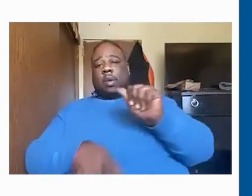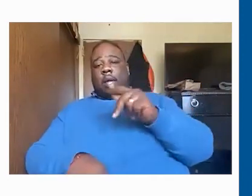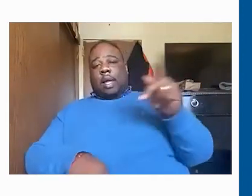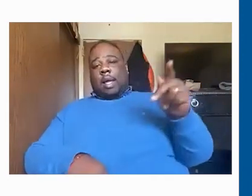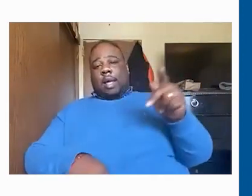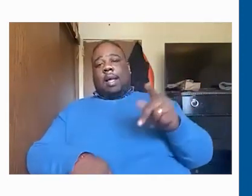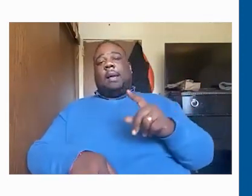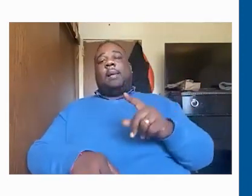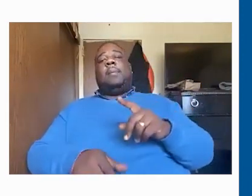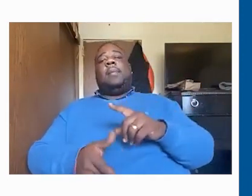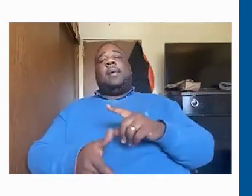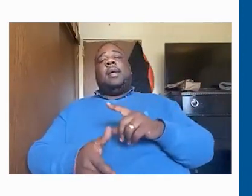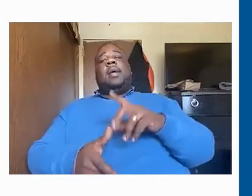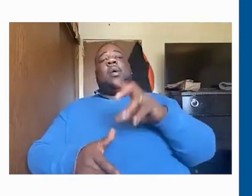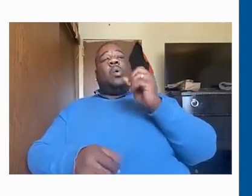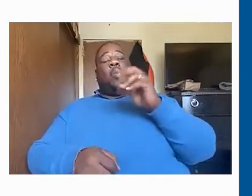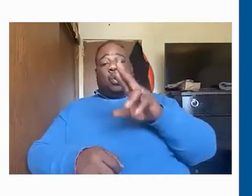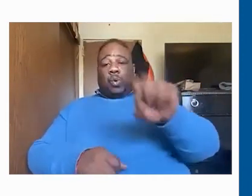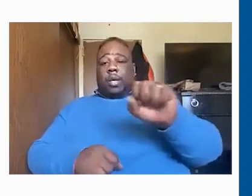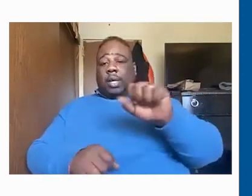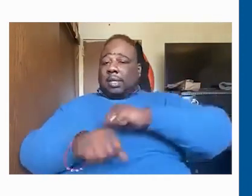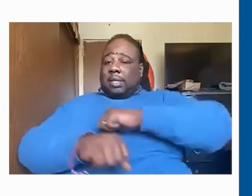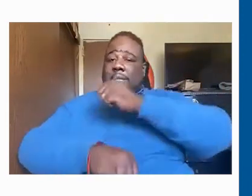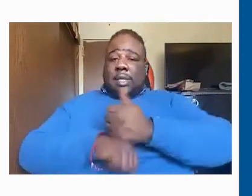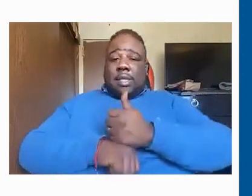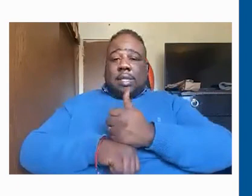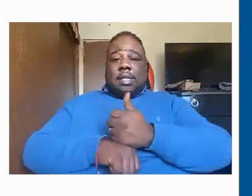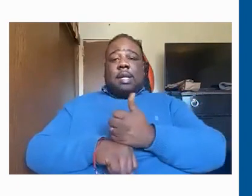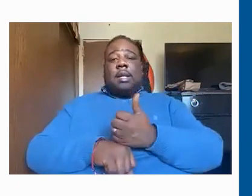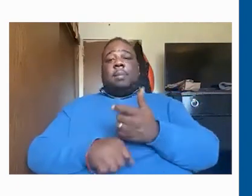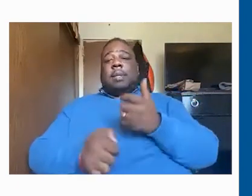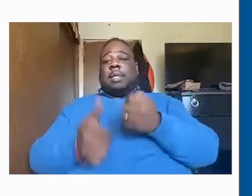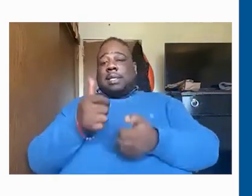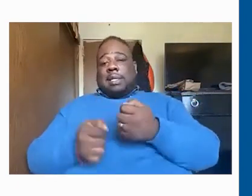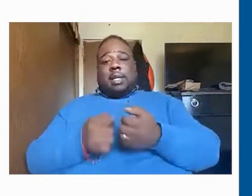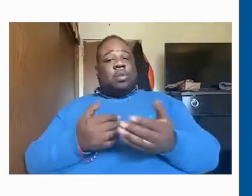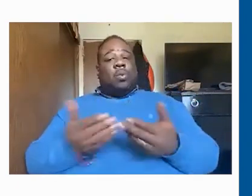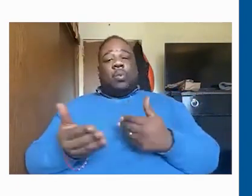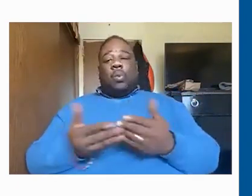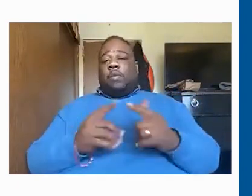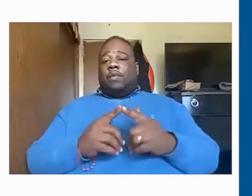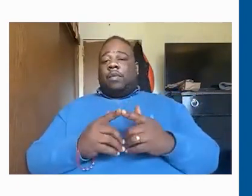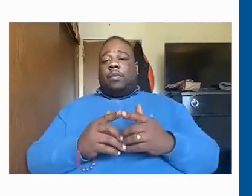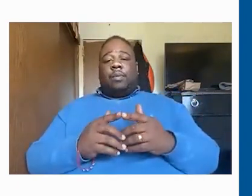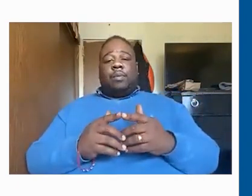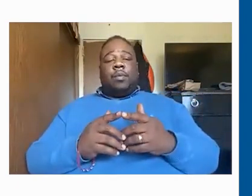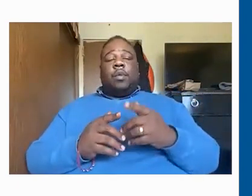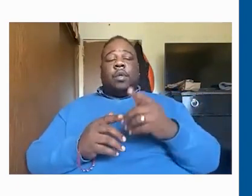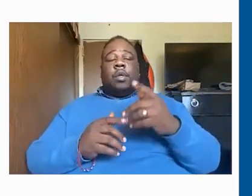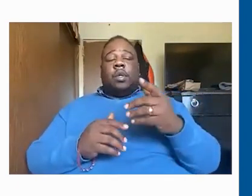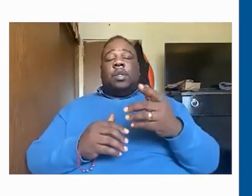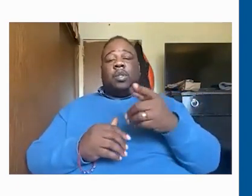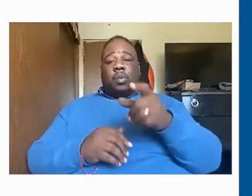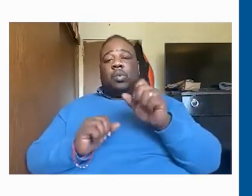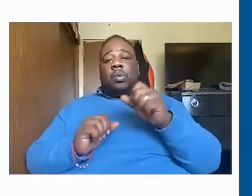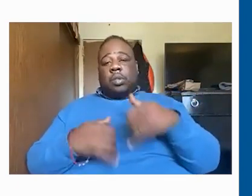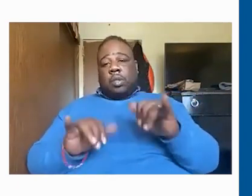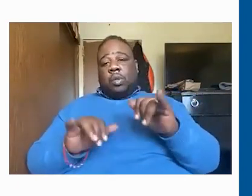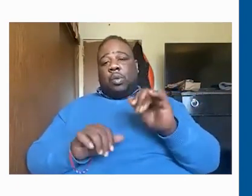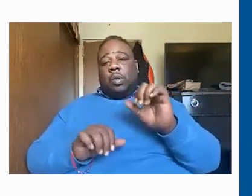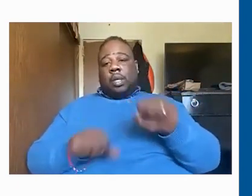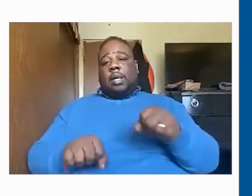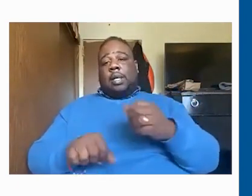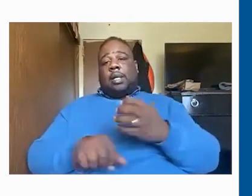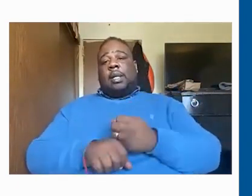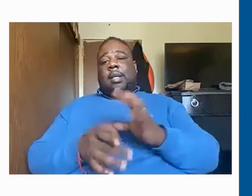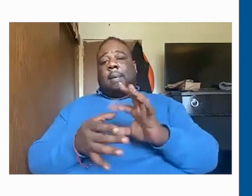if you have a non-smartphone, or even if you have, a landline, you still can get the messages, so you're informed about